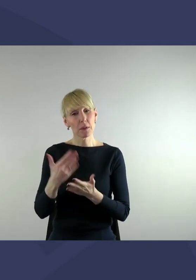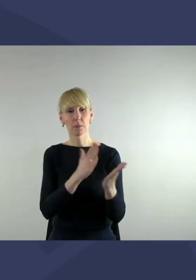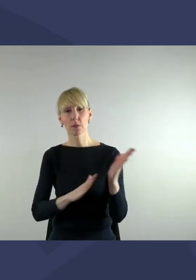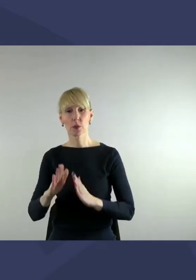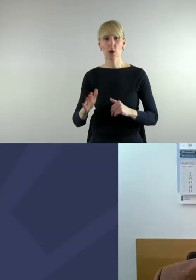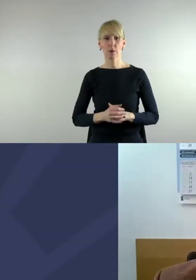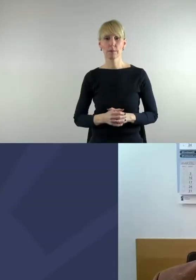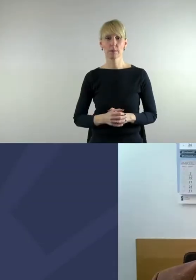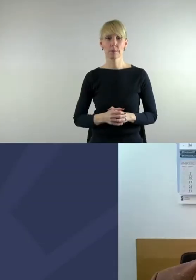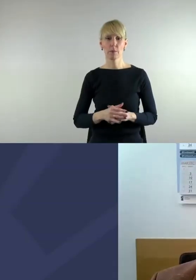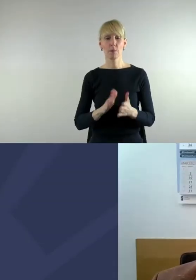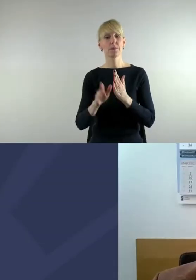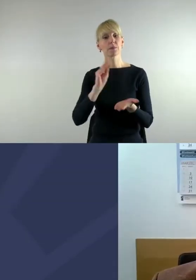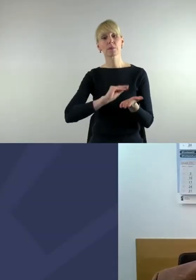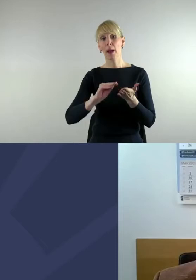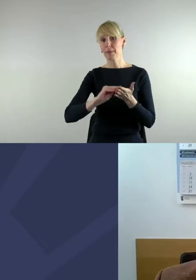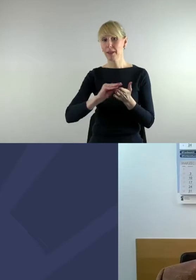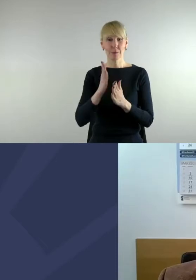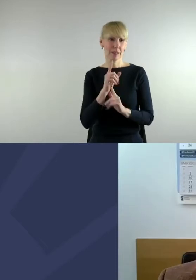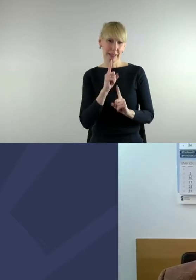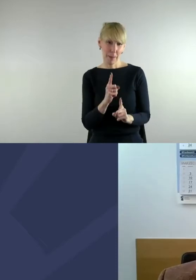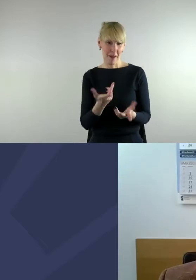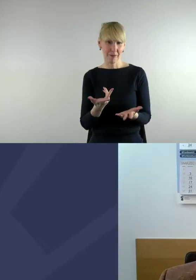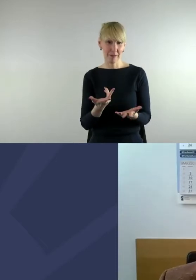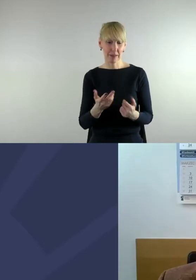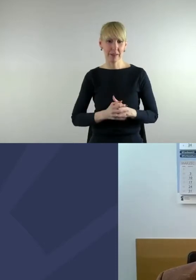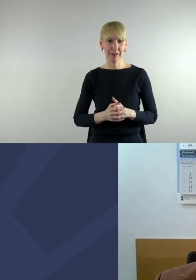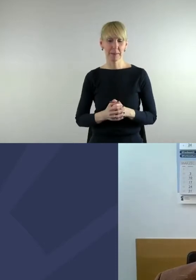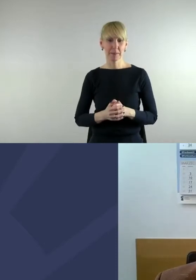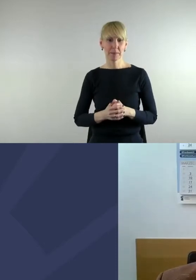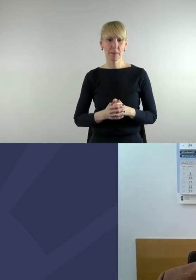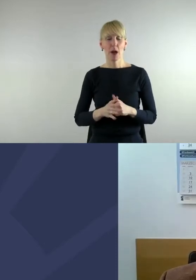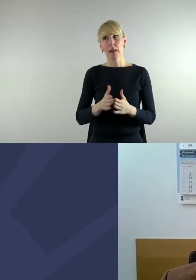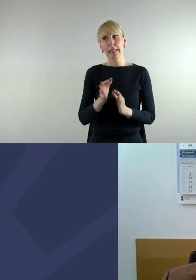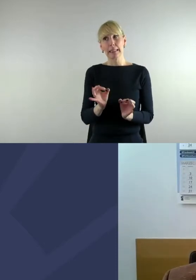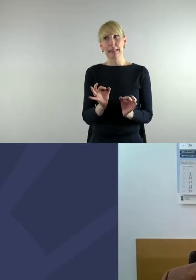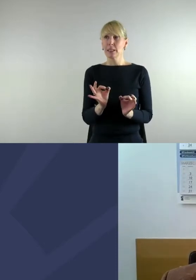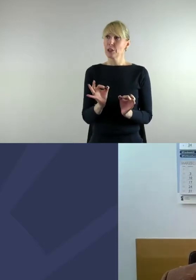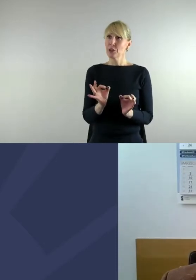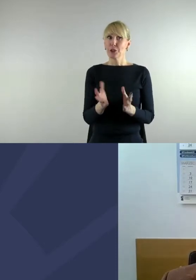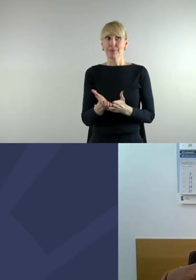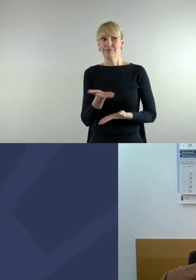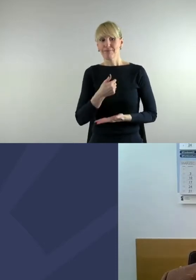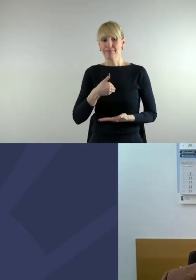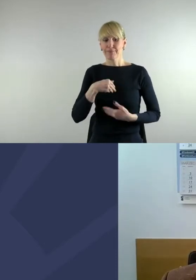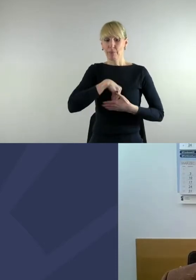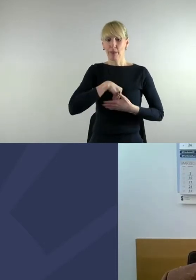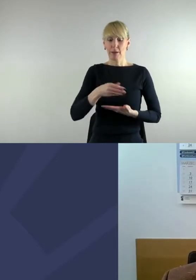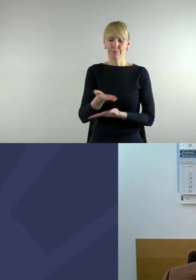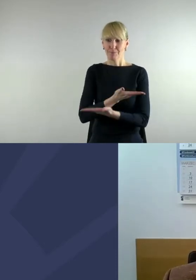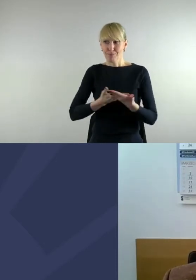Recently, I have been preparing a text for social media, and I wrote about mixed feelings. And they also have mixed feelings.